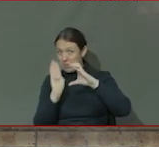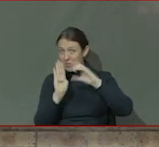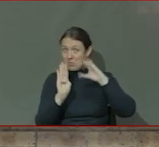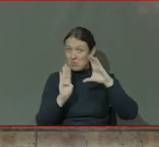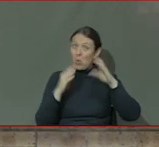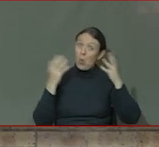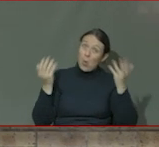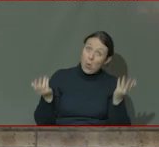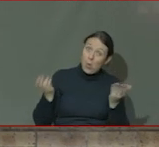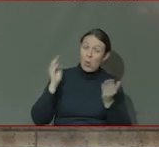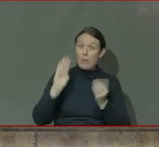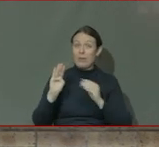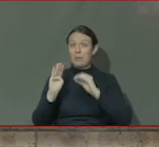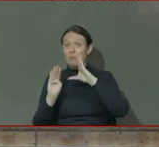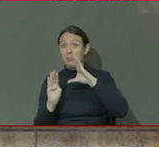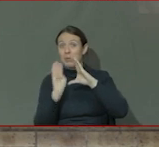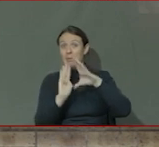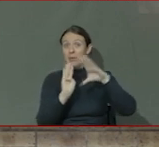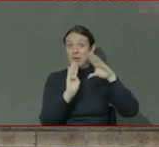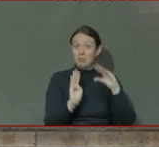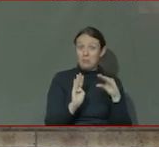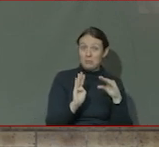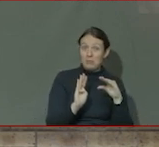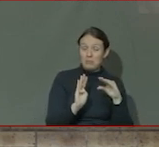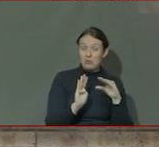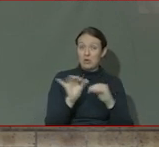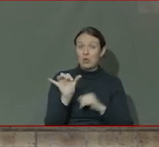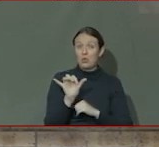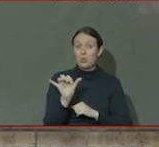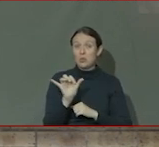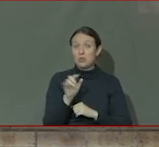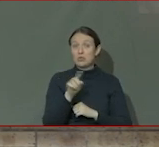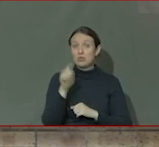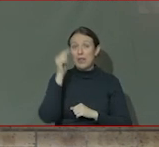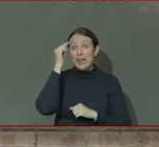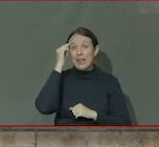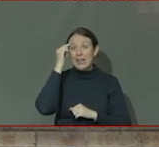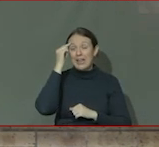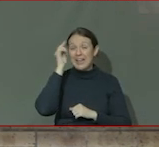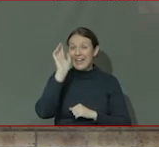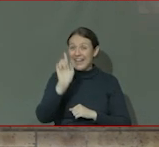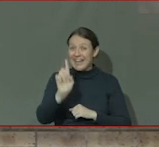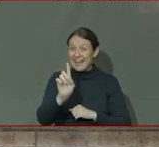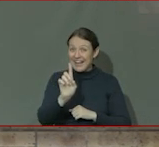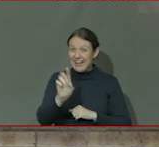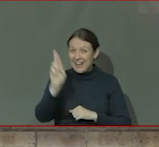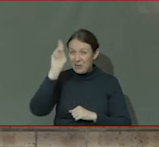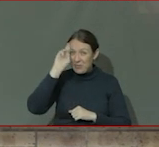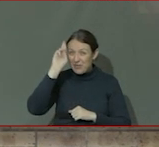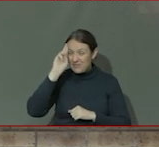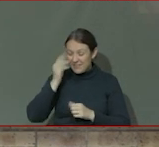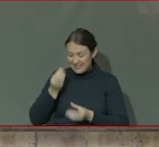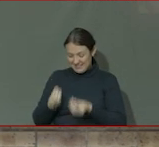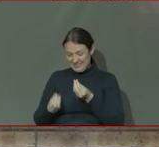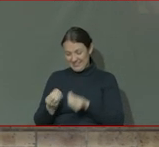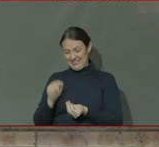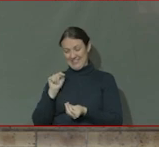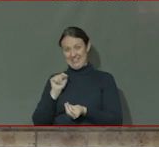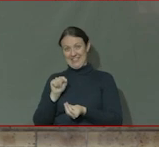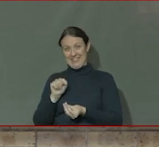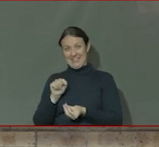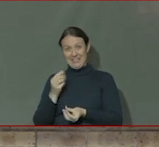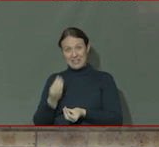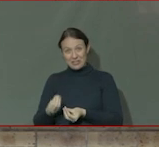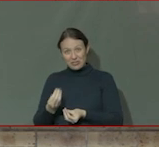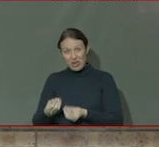or he could be heterozygous like that. But we look at his child. A child that's